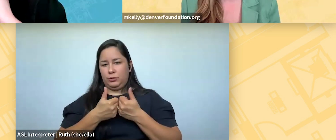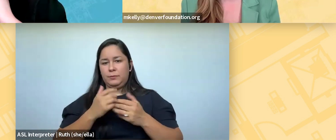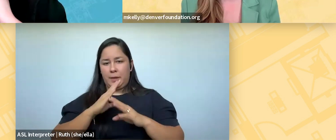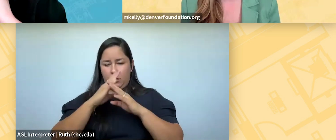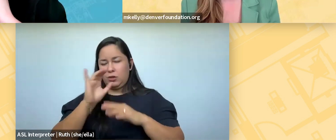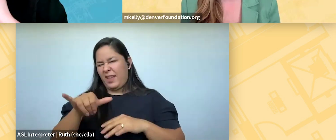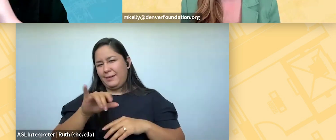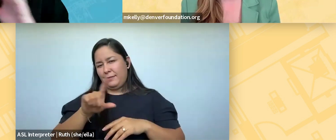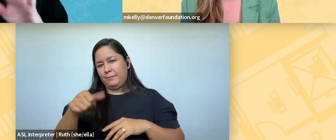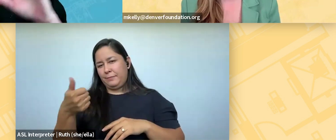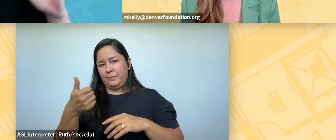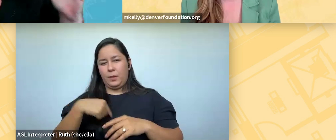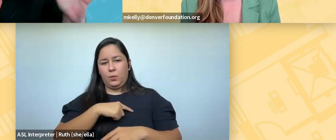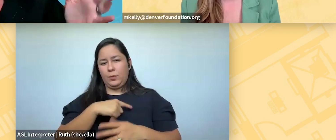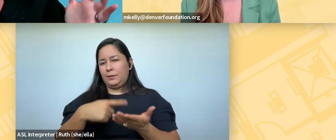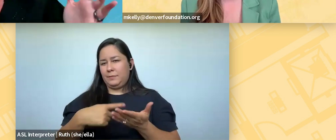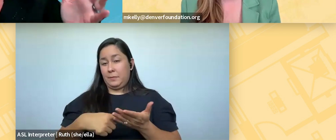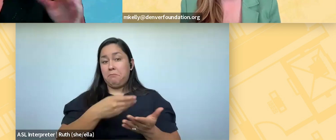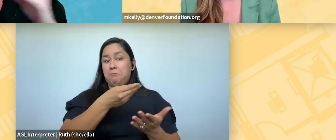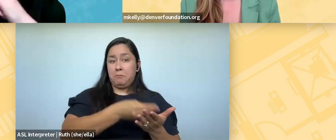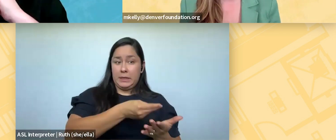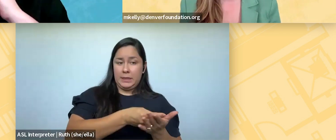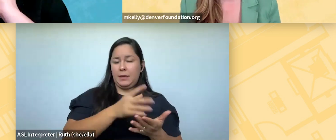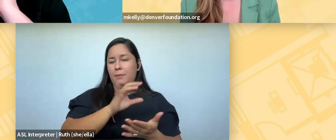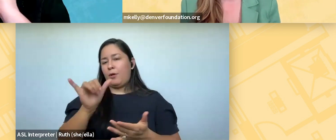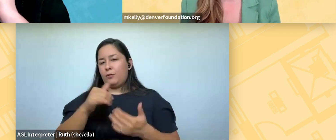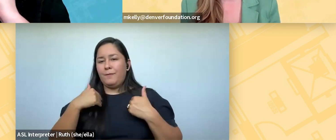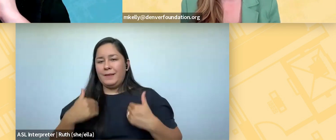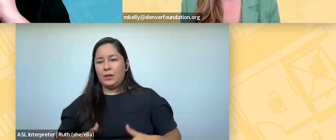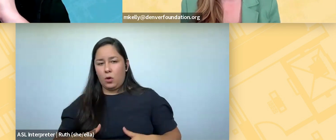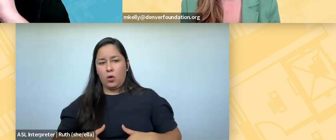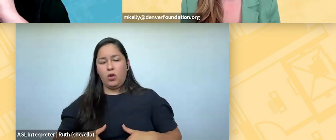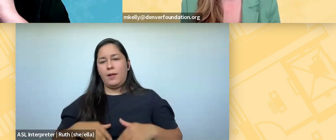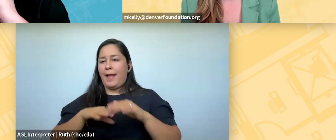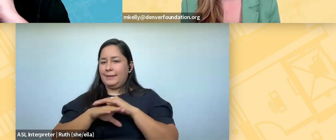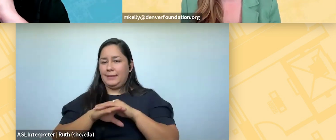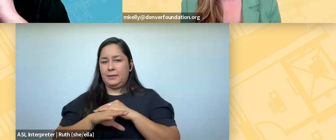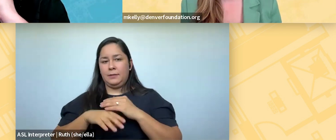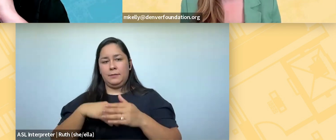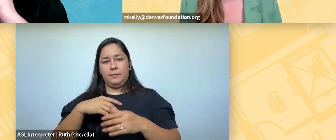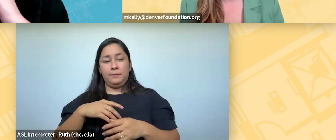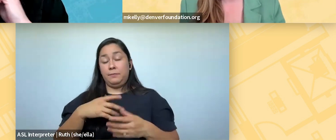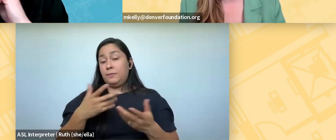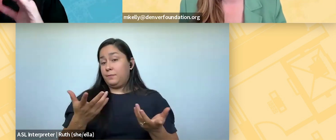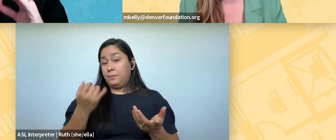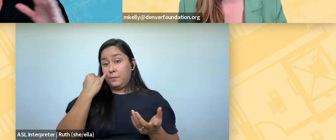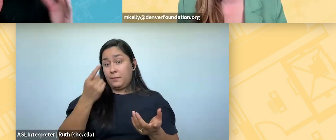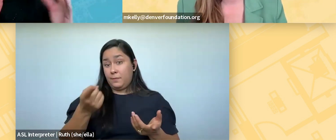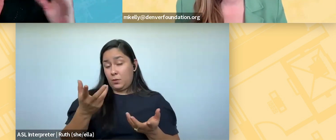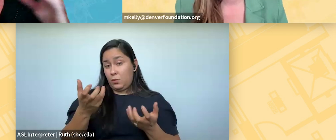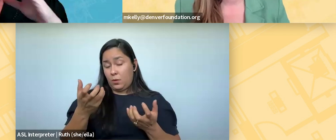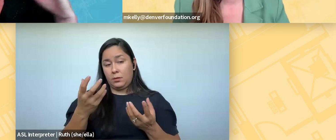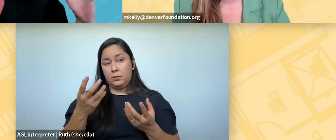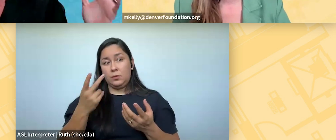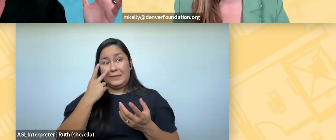and affordability. So things in that full range. So if you were talking about getting